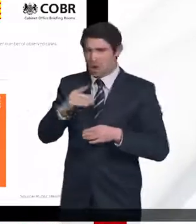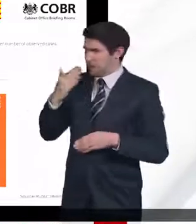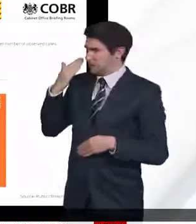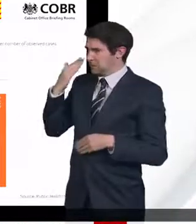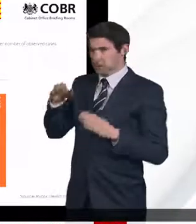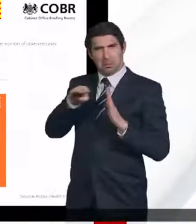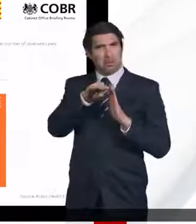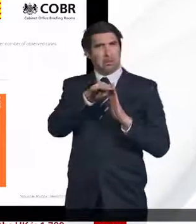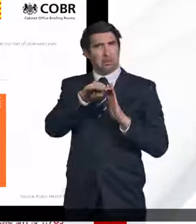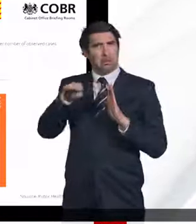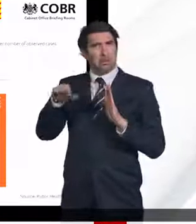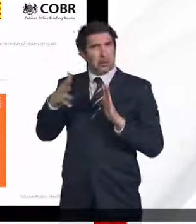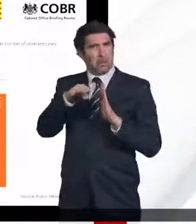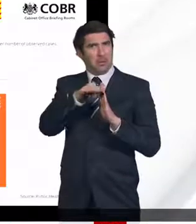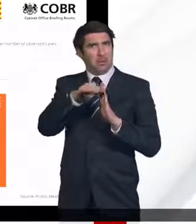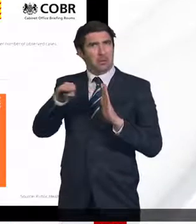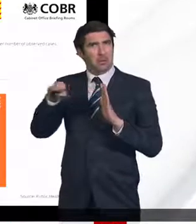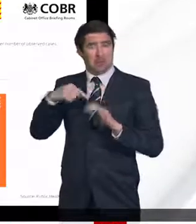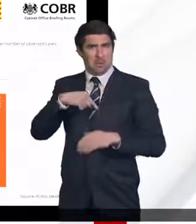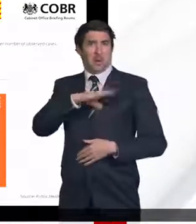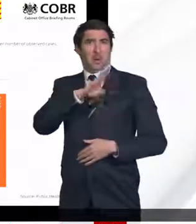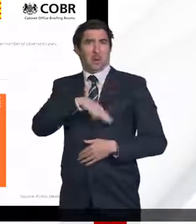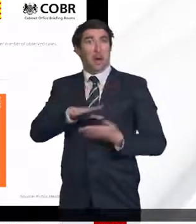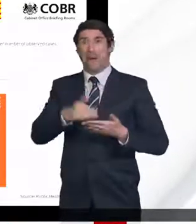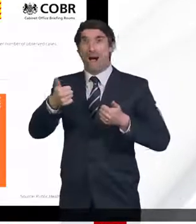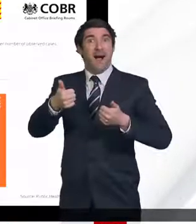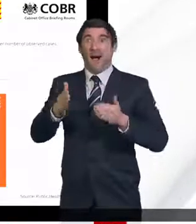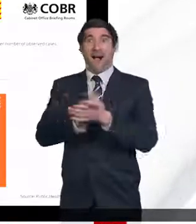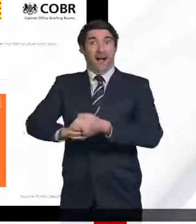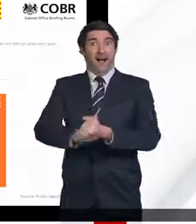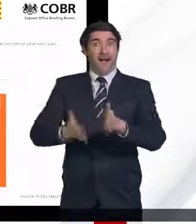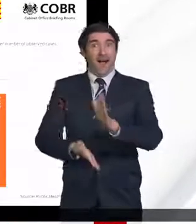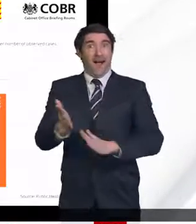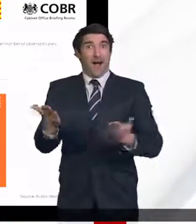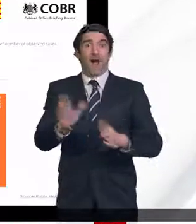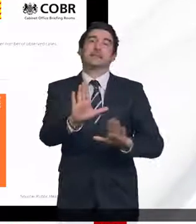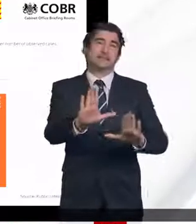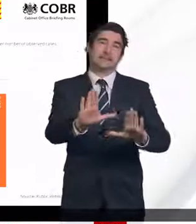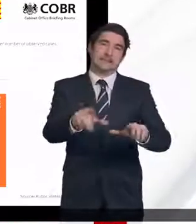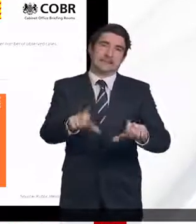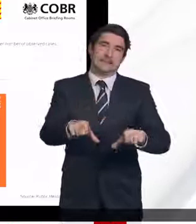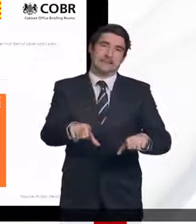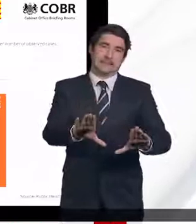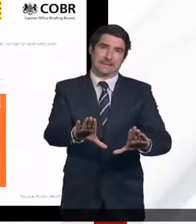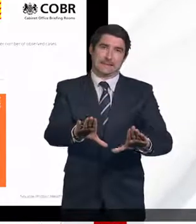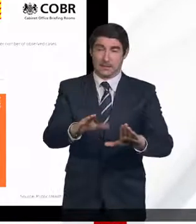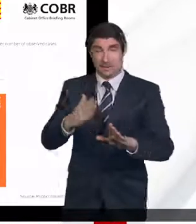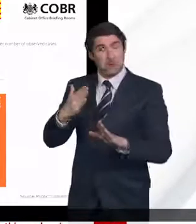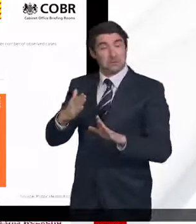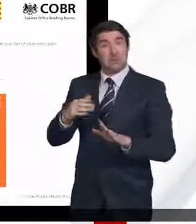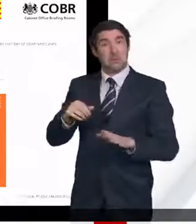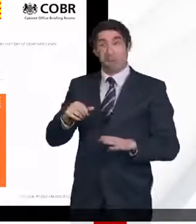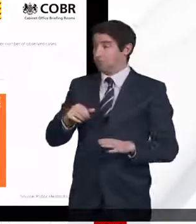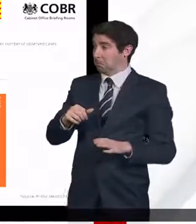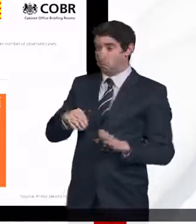woods, and it's really important that we keep complying with those instructions. But as you can see, the number of infections is not